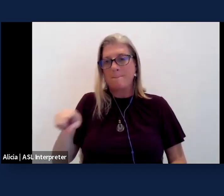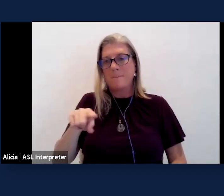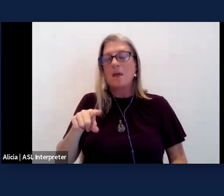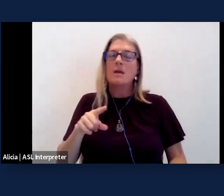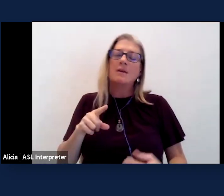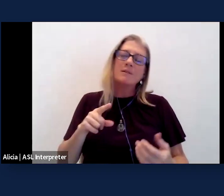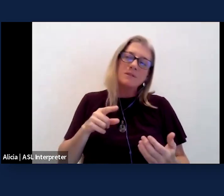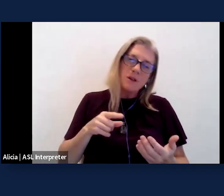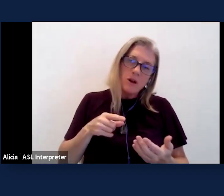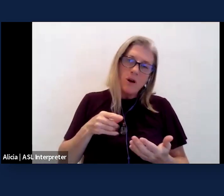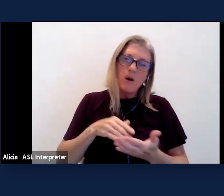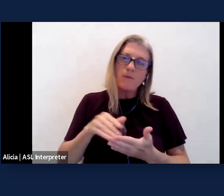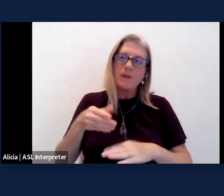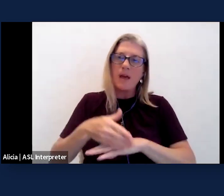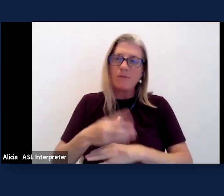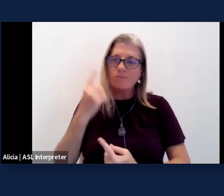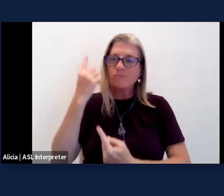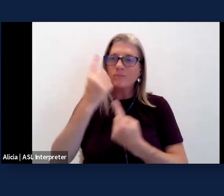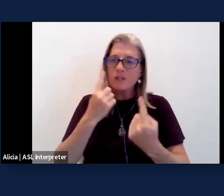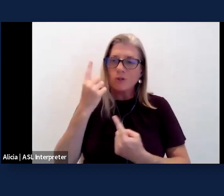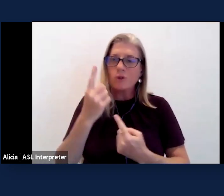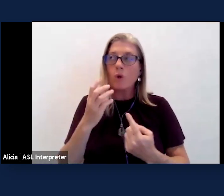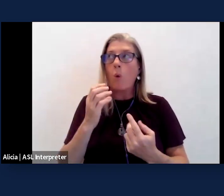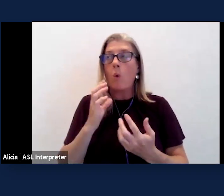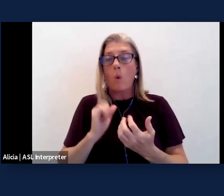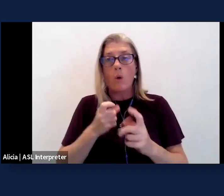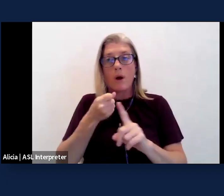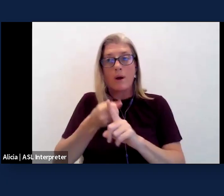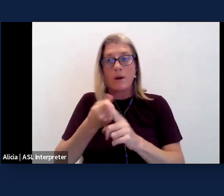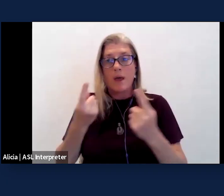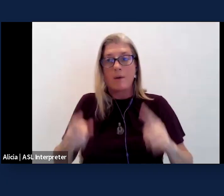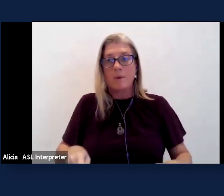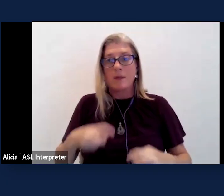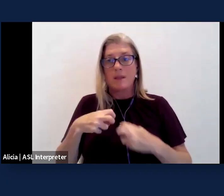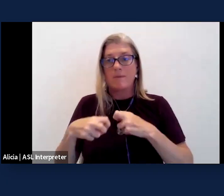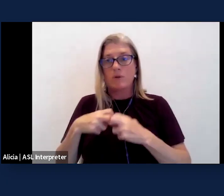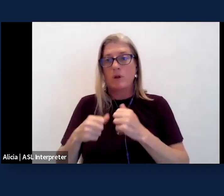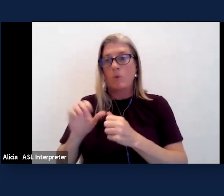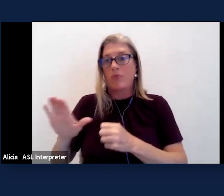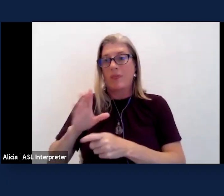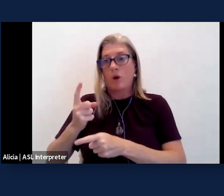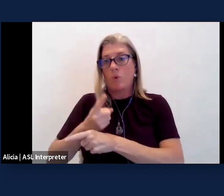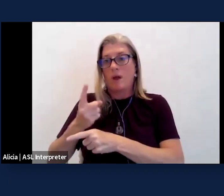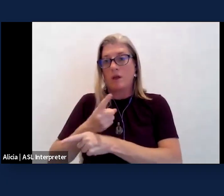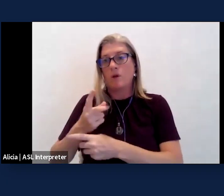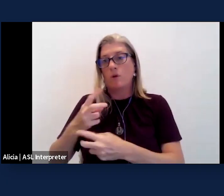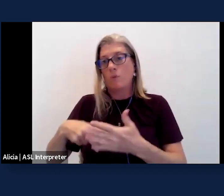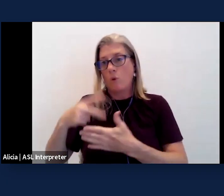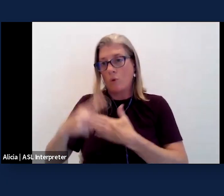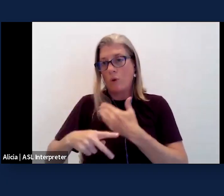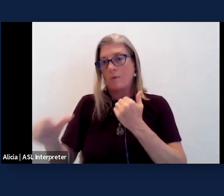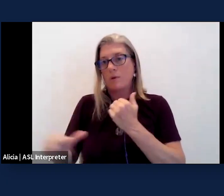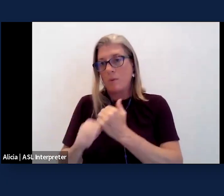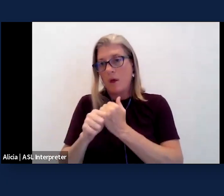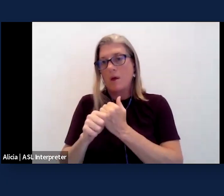some thought or some difficulty with a regular bowel program, using suppositories or